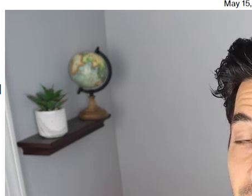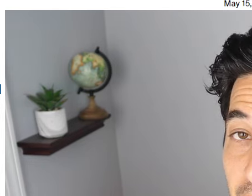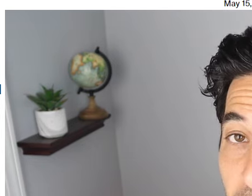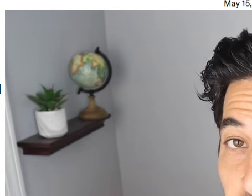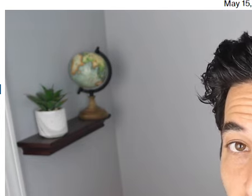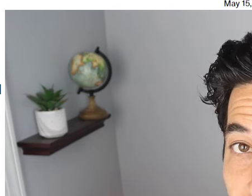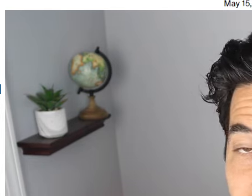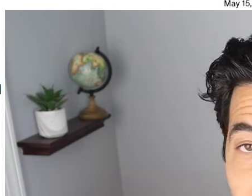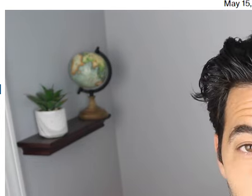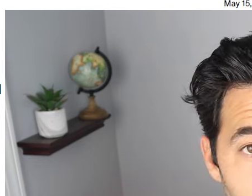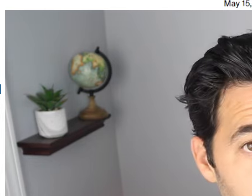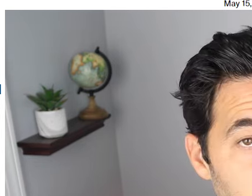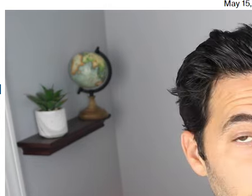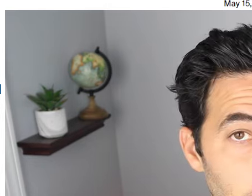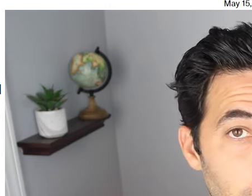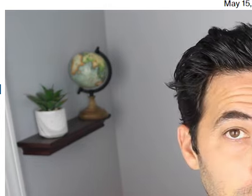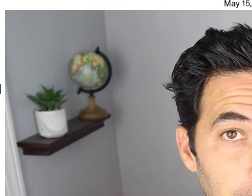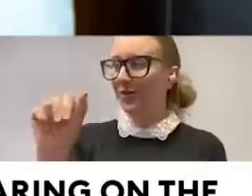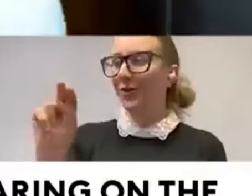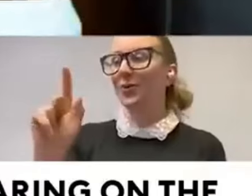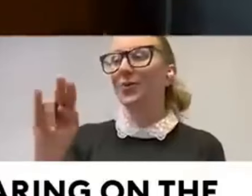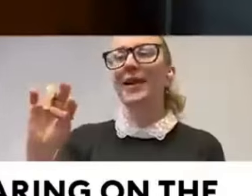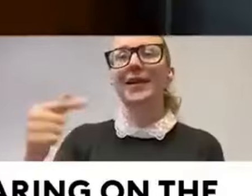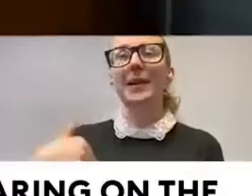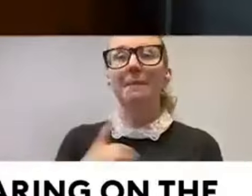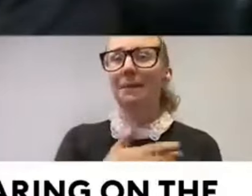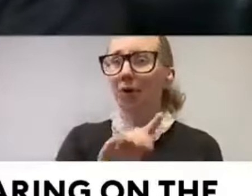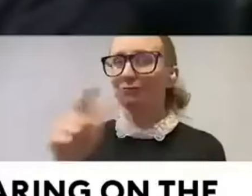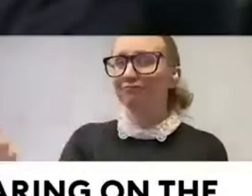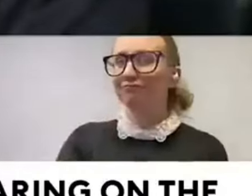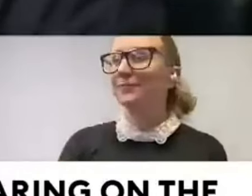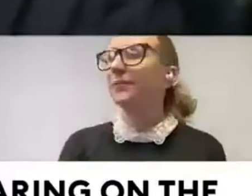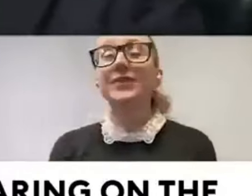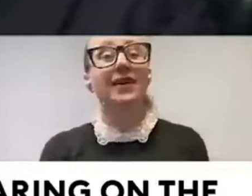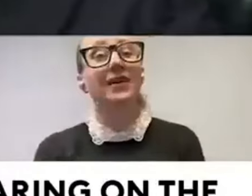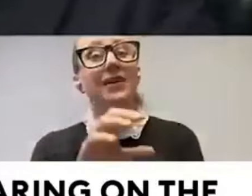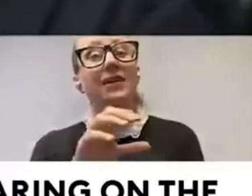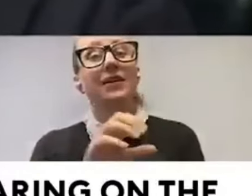to say about the privatization of Social Security. Senator Fetterman.